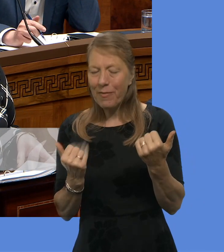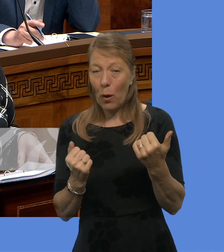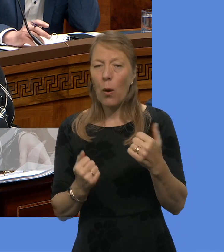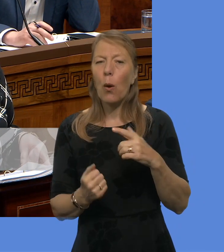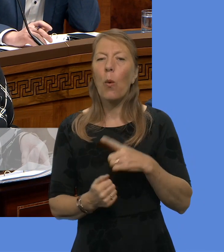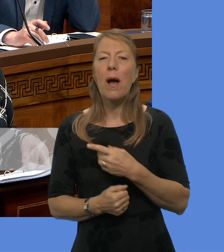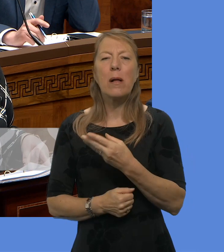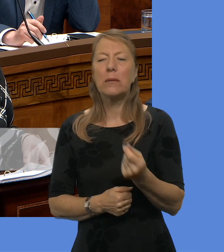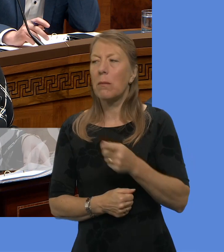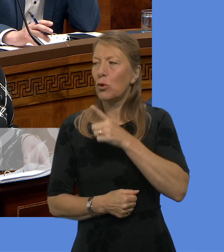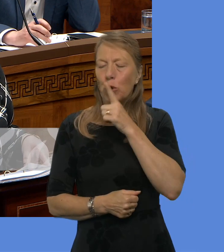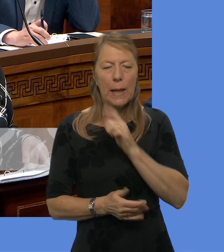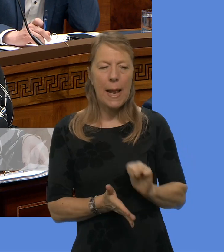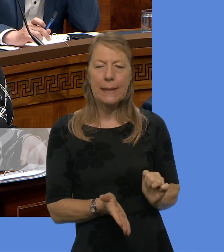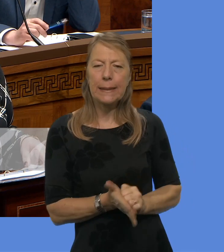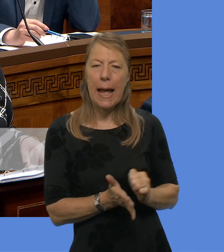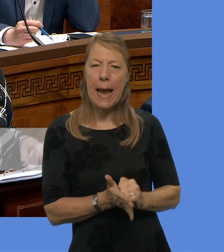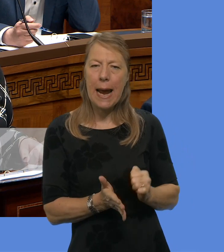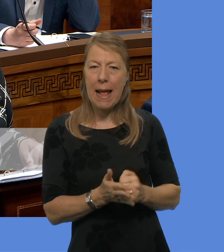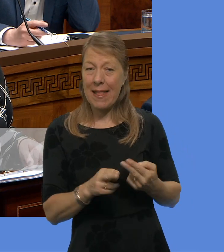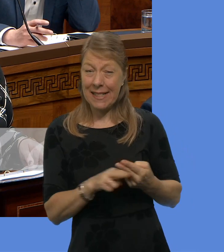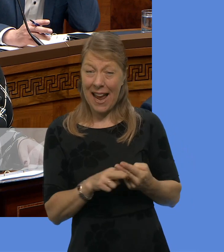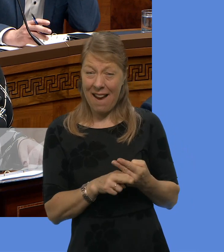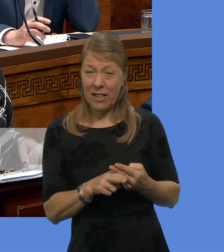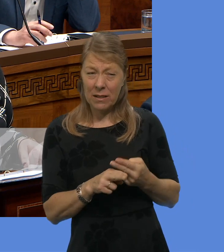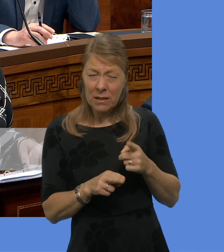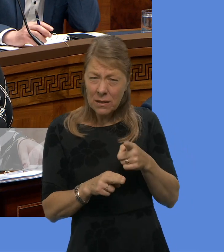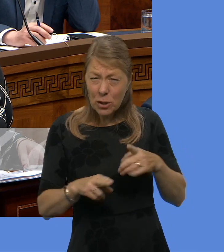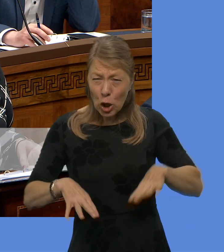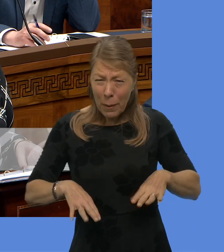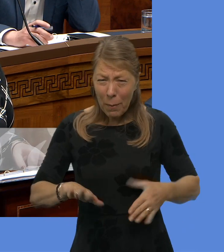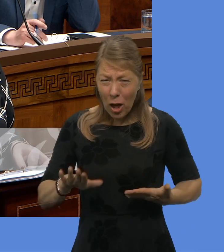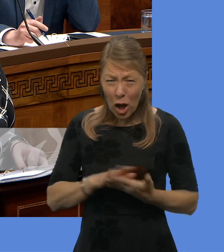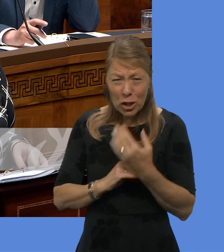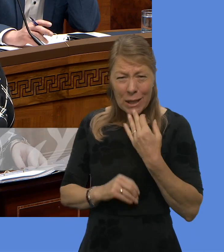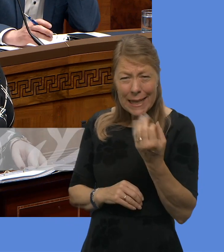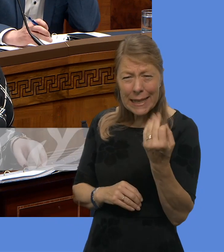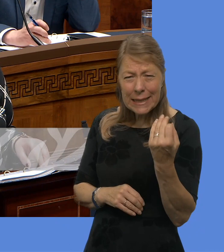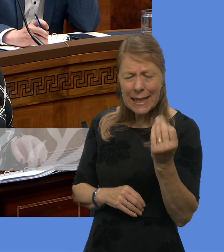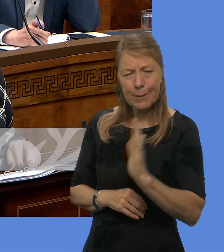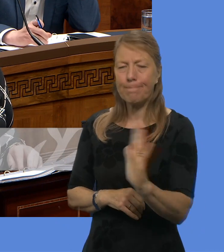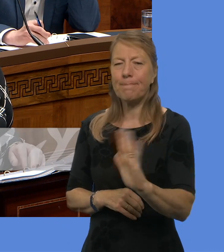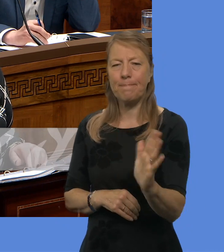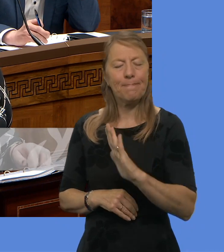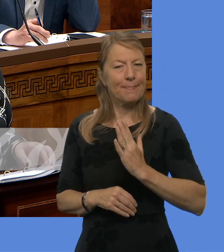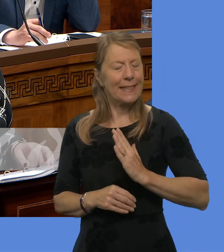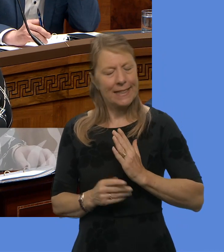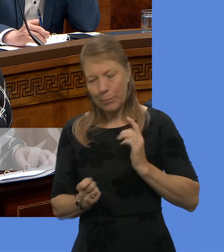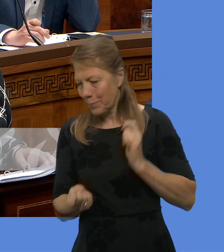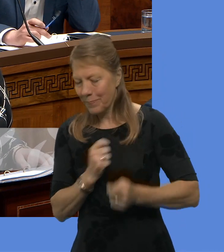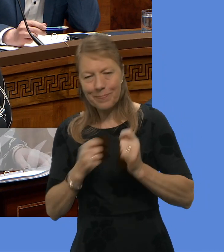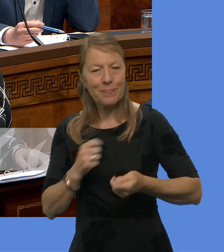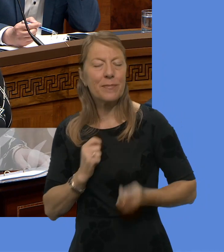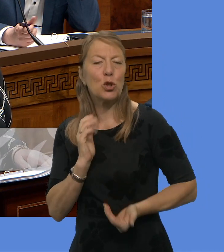to those who are under 18. They will also strengthen prohibitions around possession of certain classes of knives and offensive weapons, meaning they can no longer